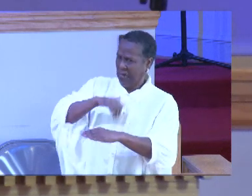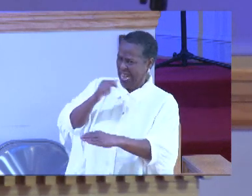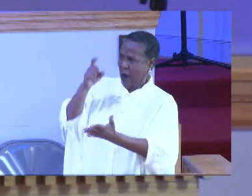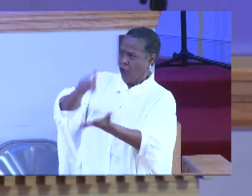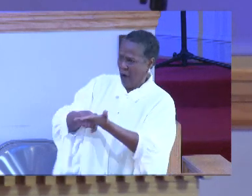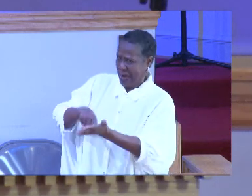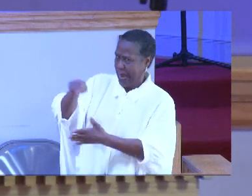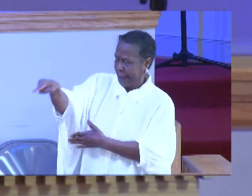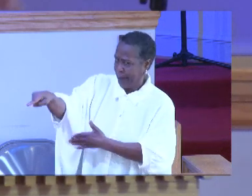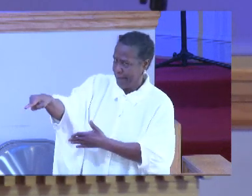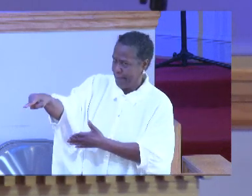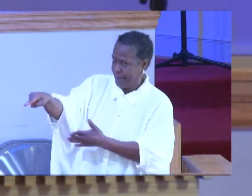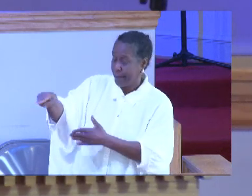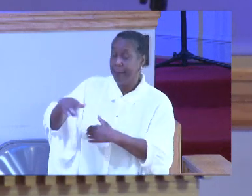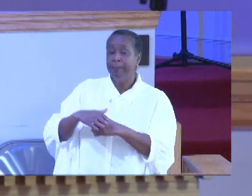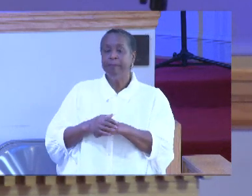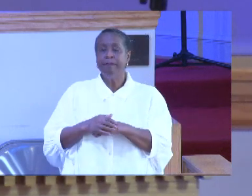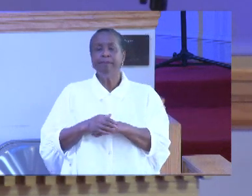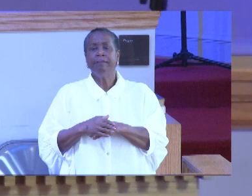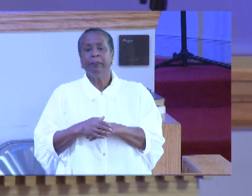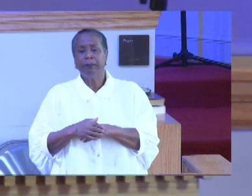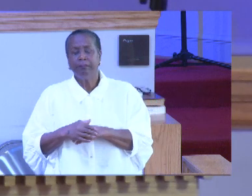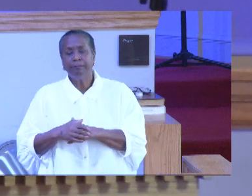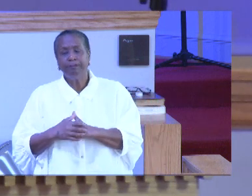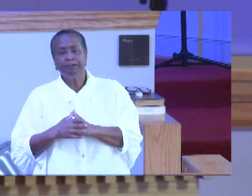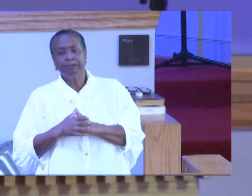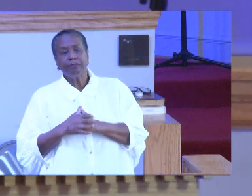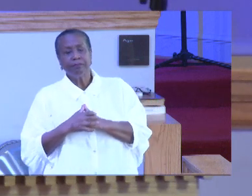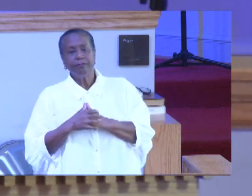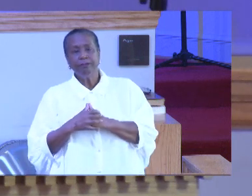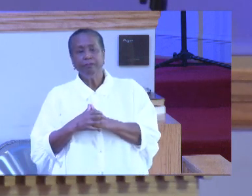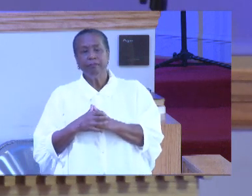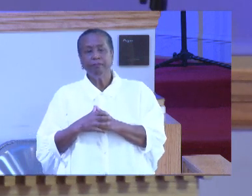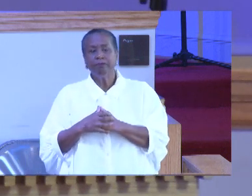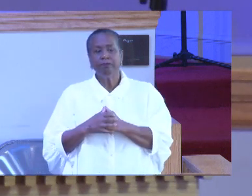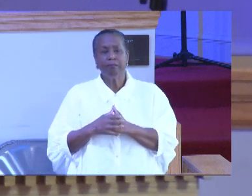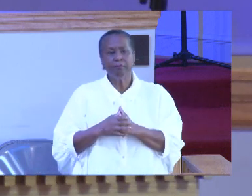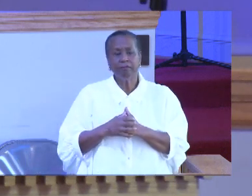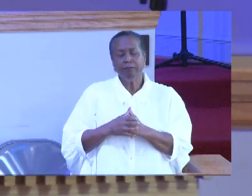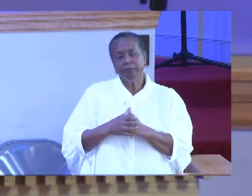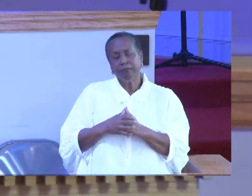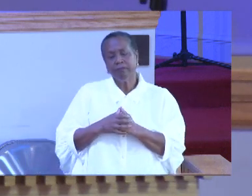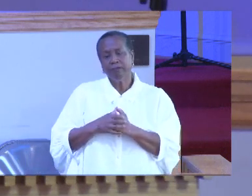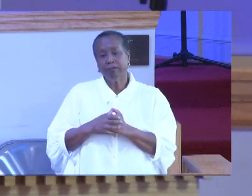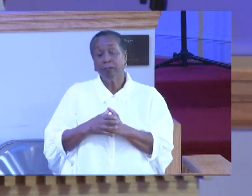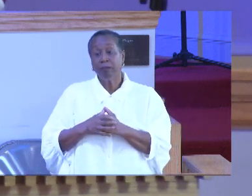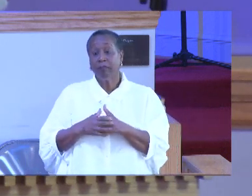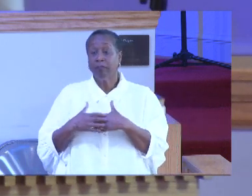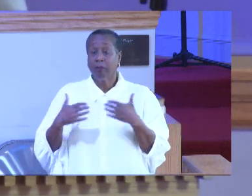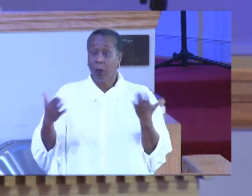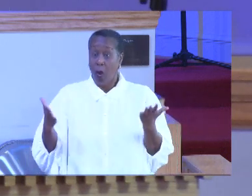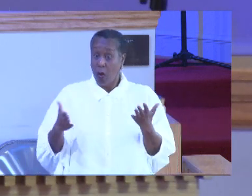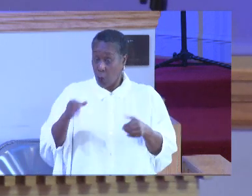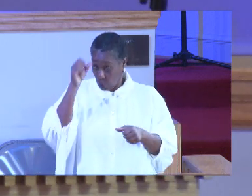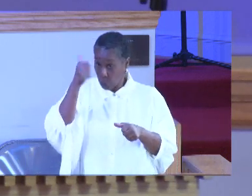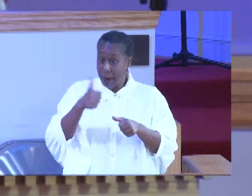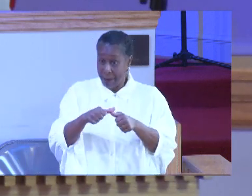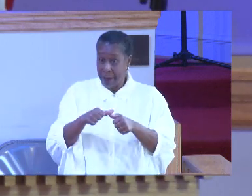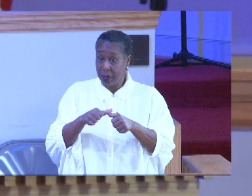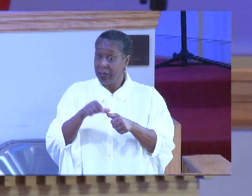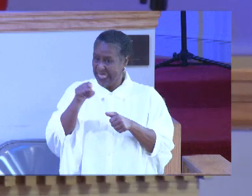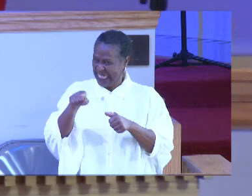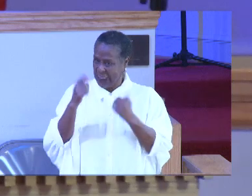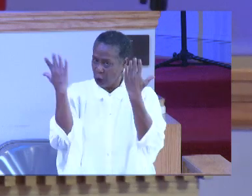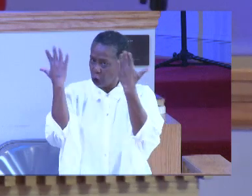Mary, we must understand the context in order to understand the text. For you do know it is